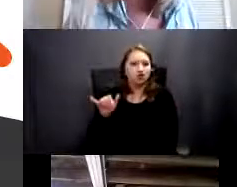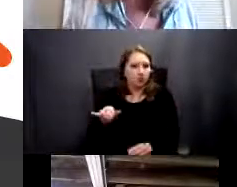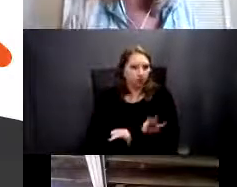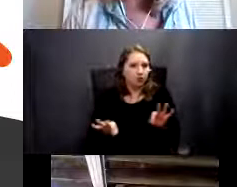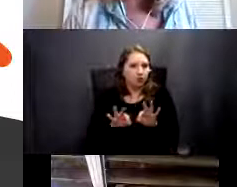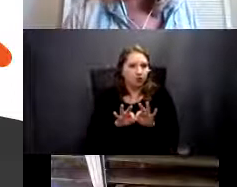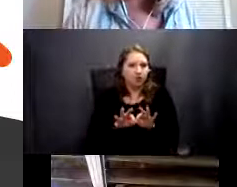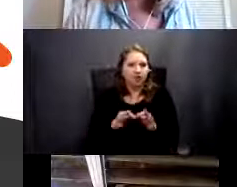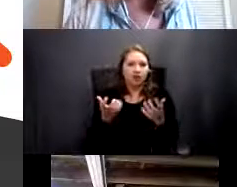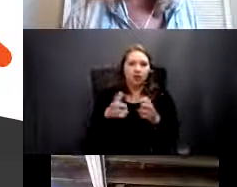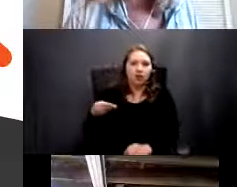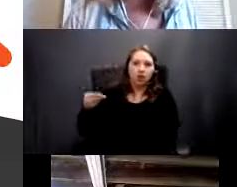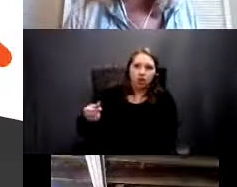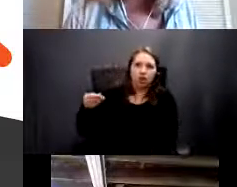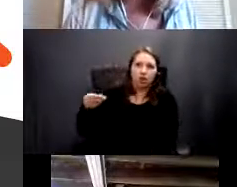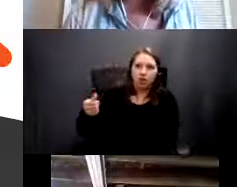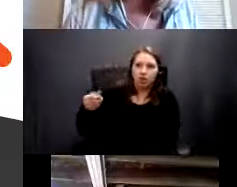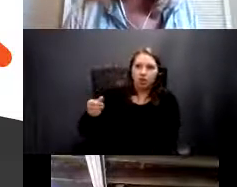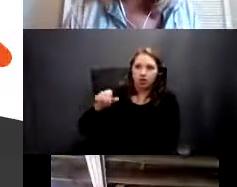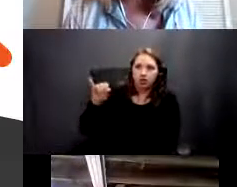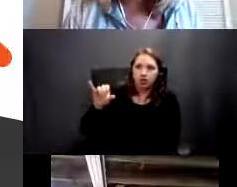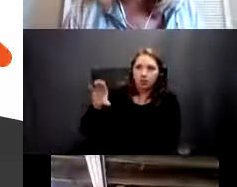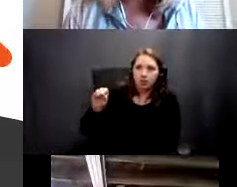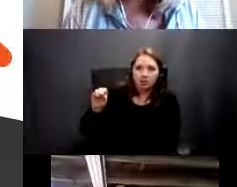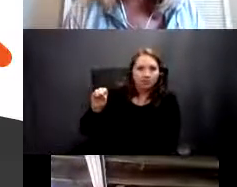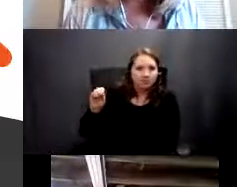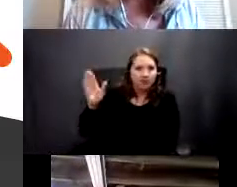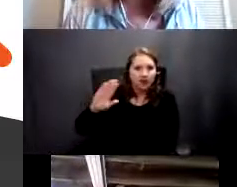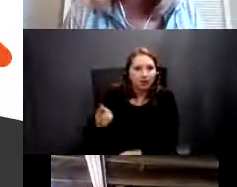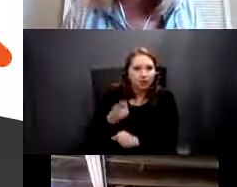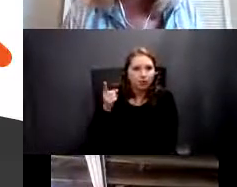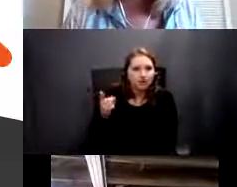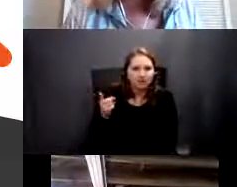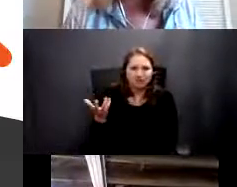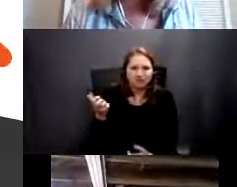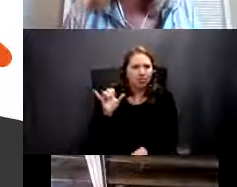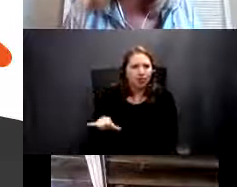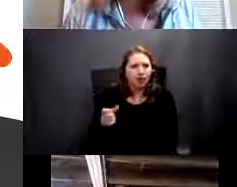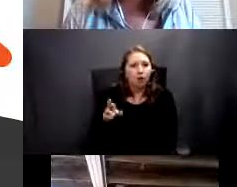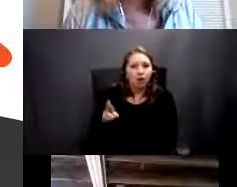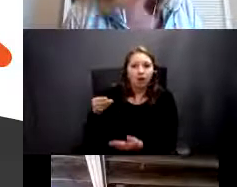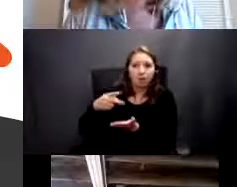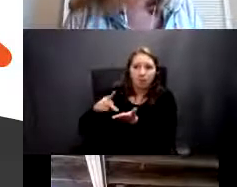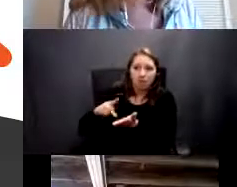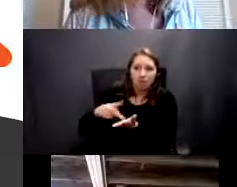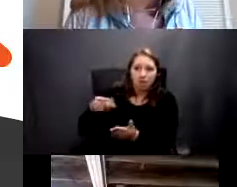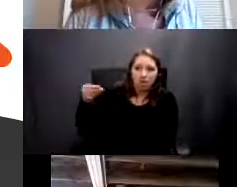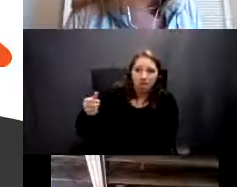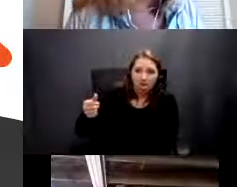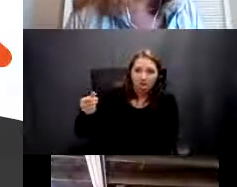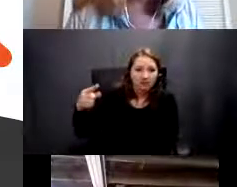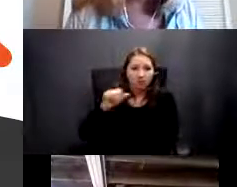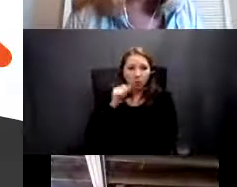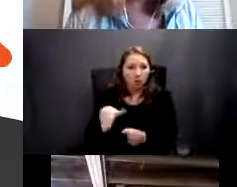an insurance company that I'm not even going to utilize, or they're not going to cover very much. So I think there's a